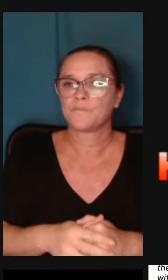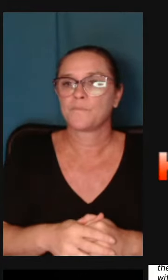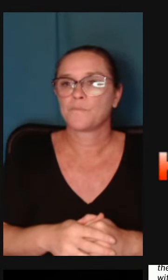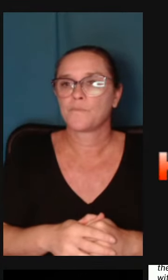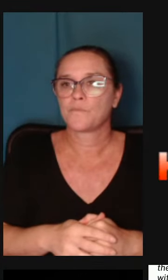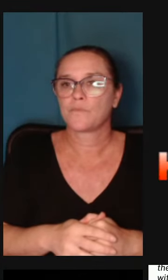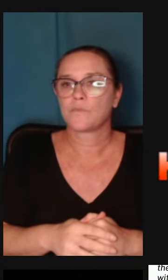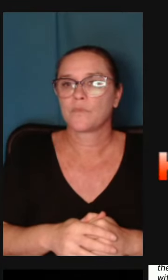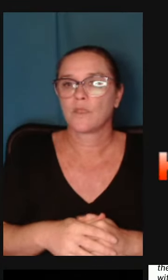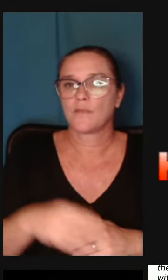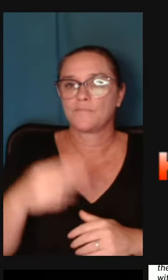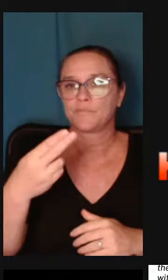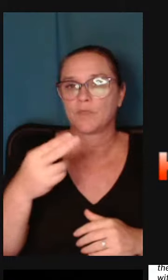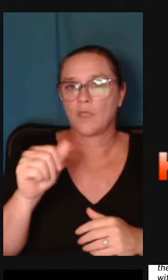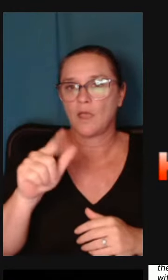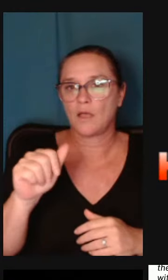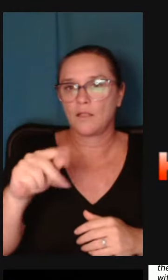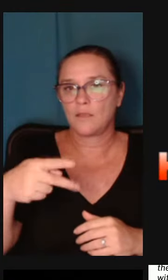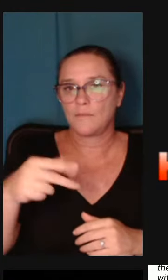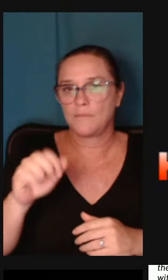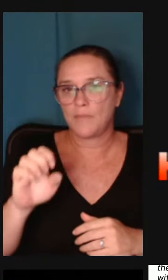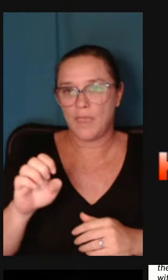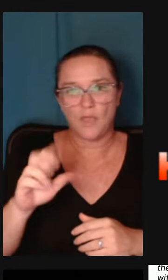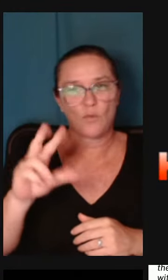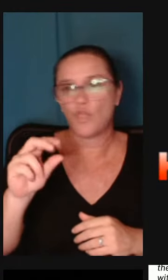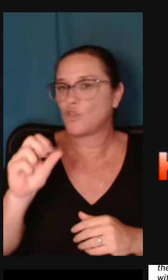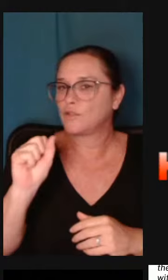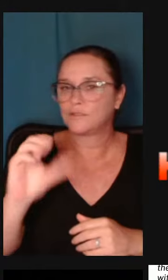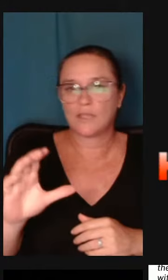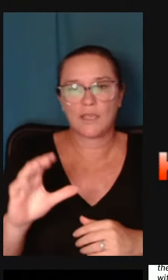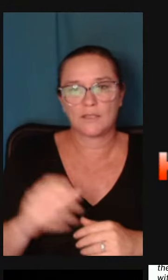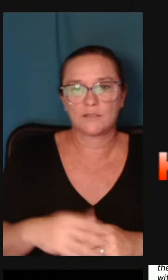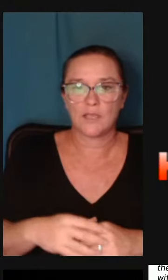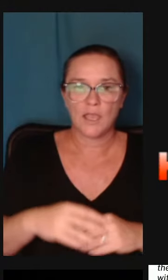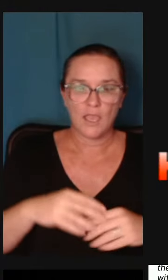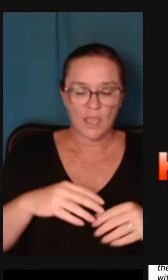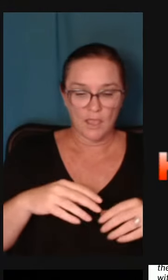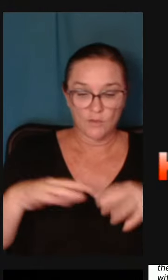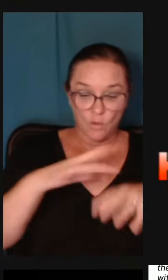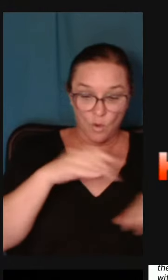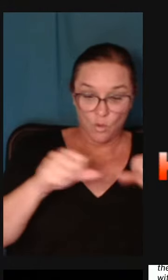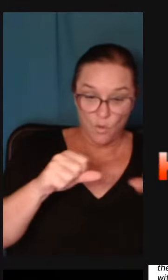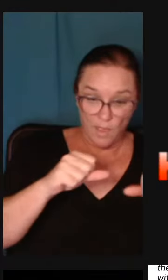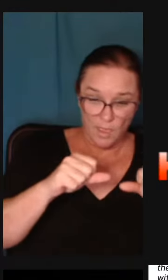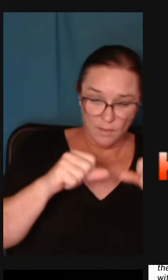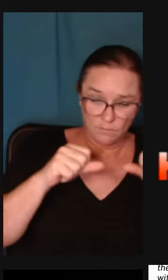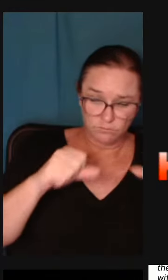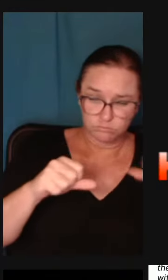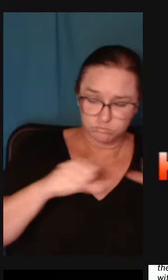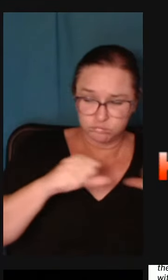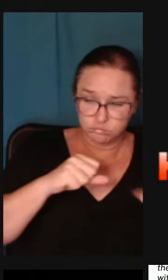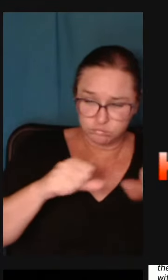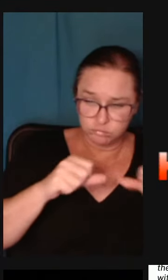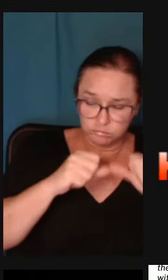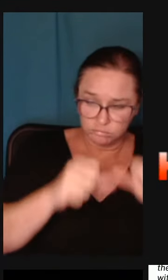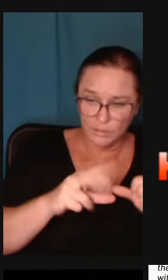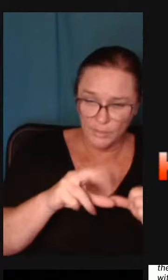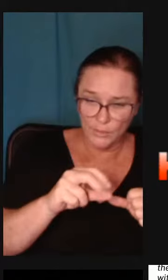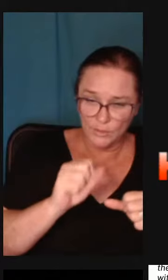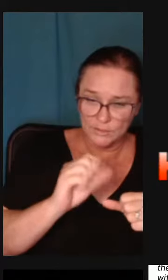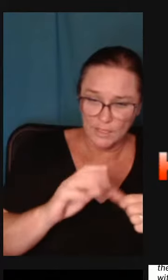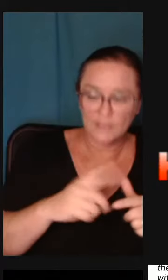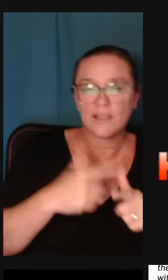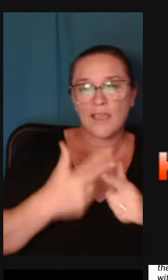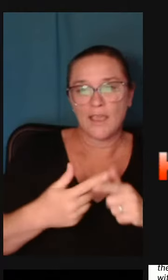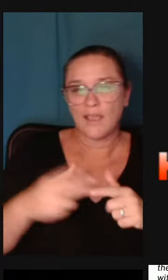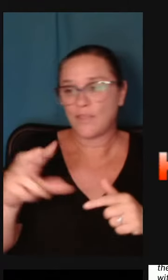at Halape, it was only 30 seconds. The earthquake shook for 30 seconds. 30 seconds later, the waves are arriving right there